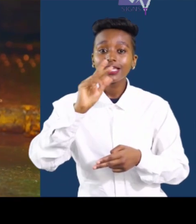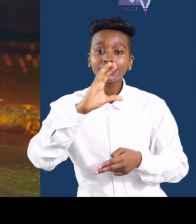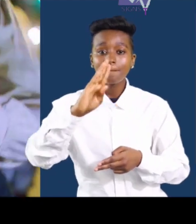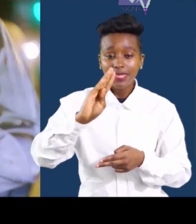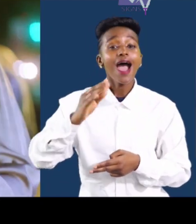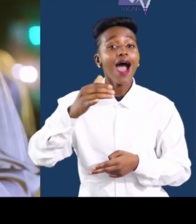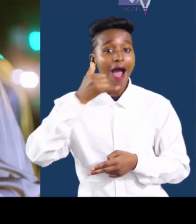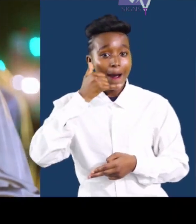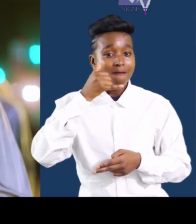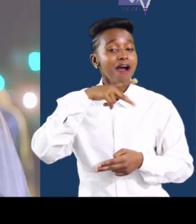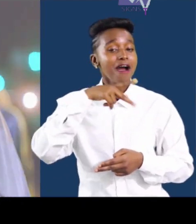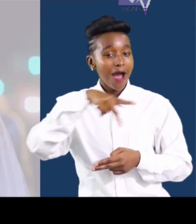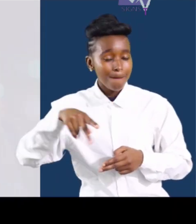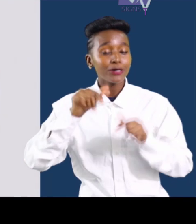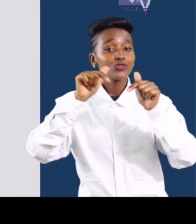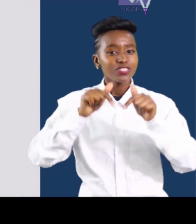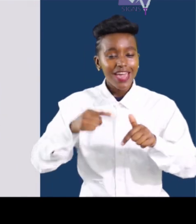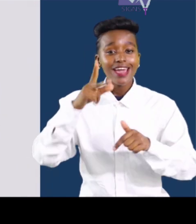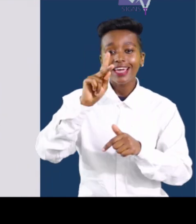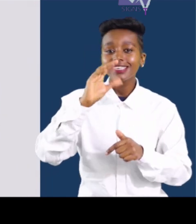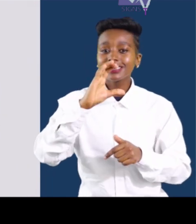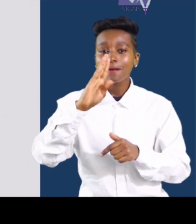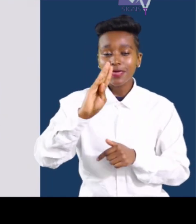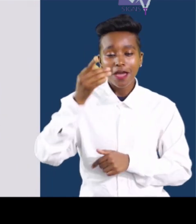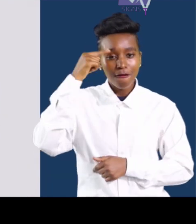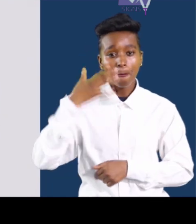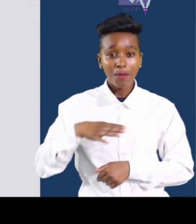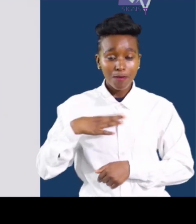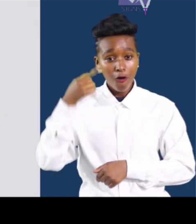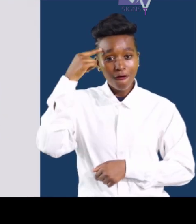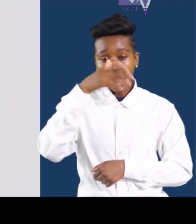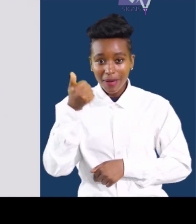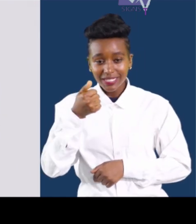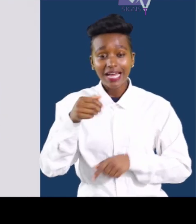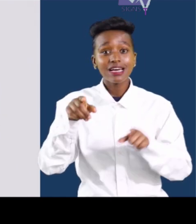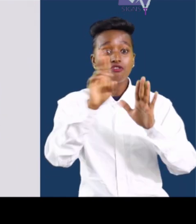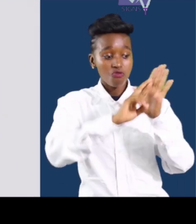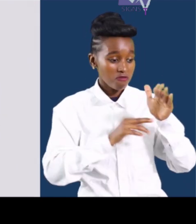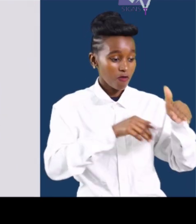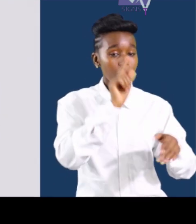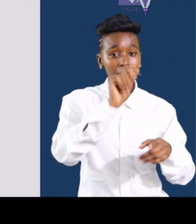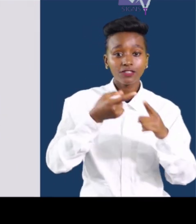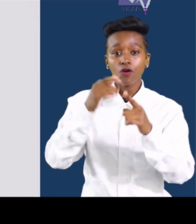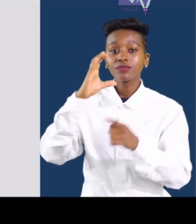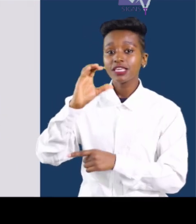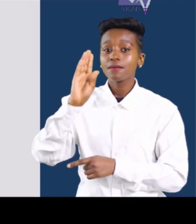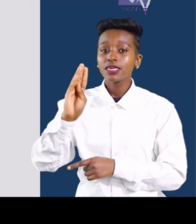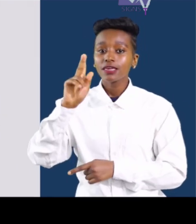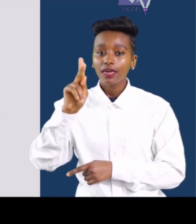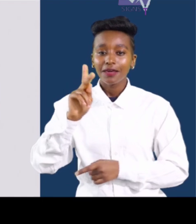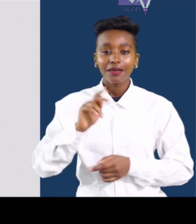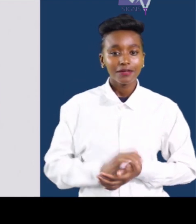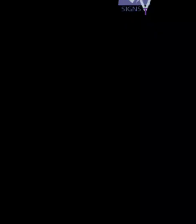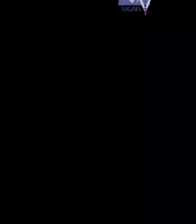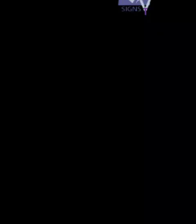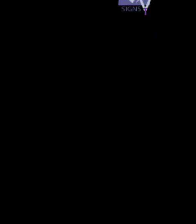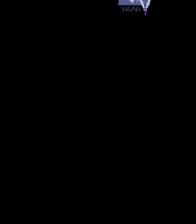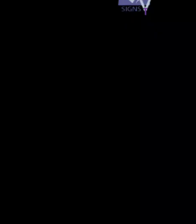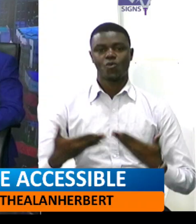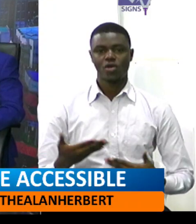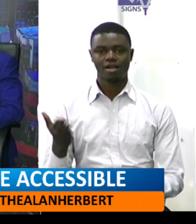*522# au tumia KCB app leo. KCB, for people, for better. Sheria na masharti kutumika. Inadhibitiwa na Benki Kuu ya